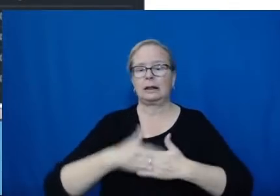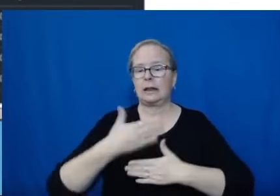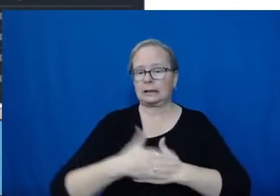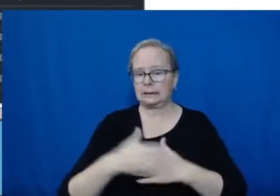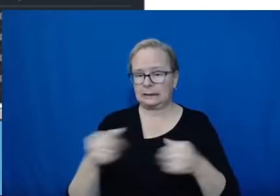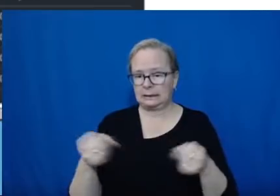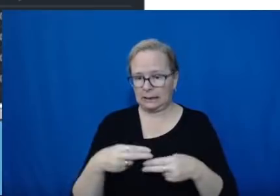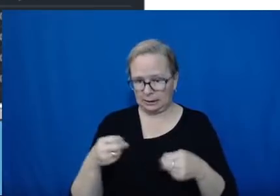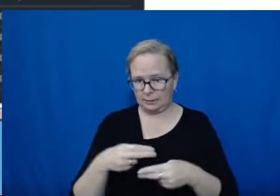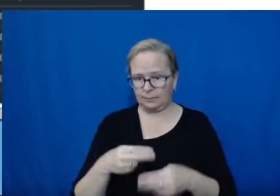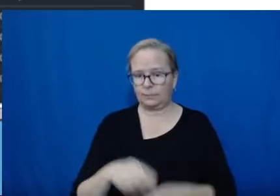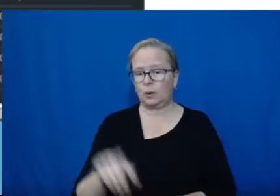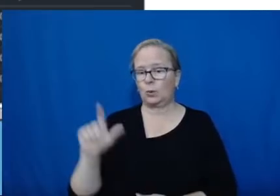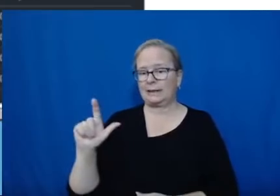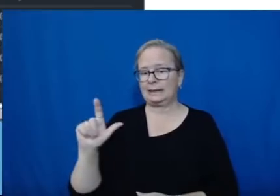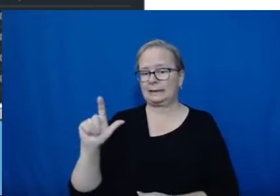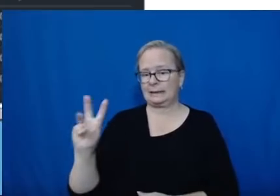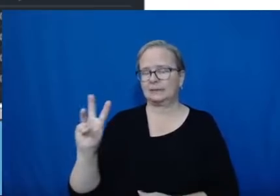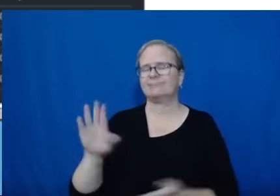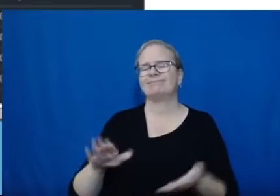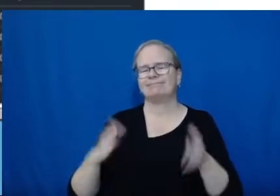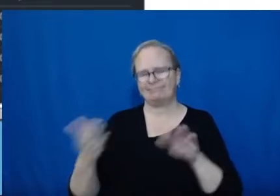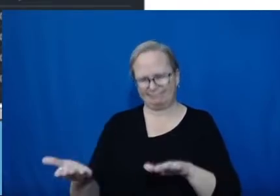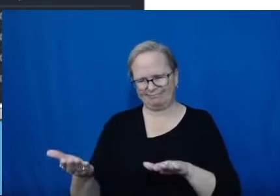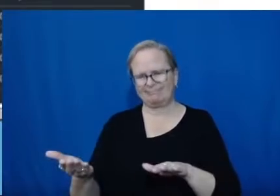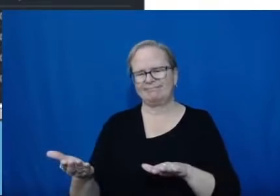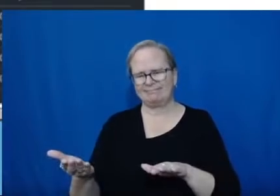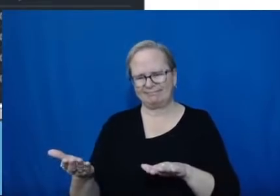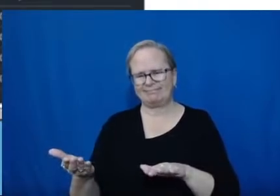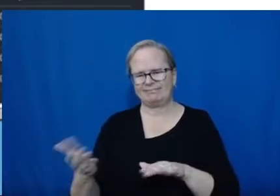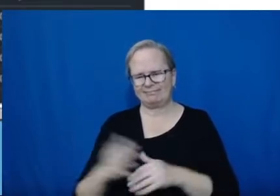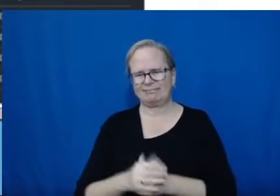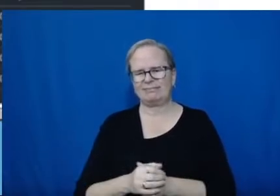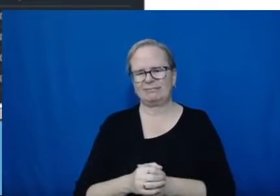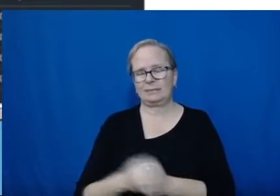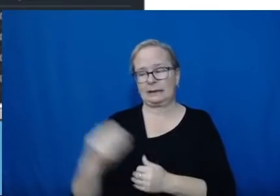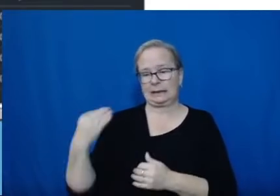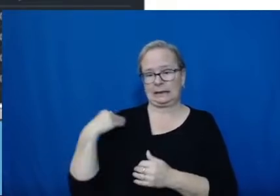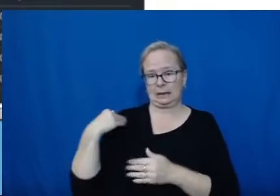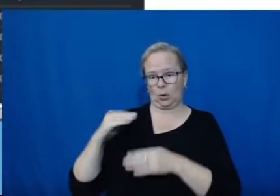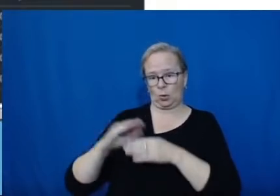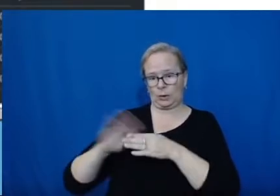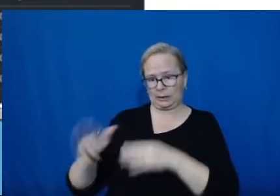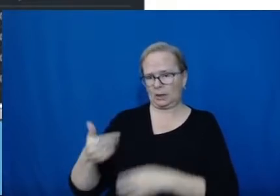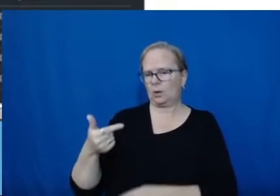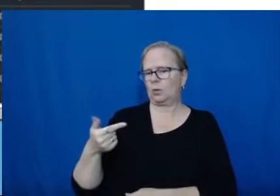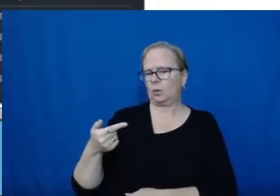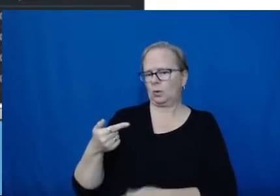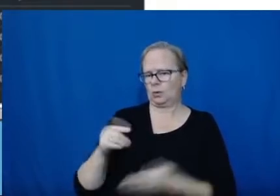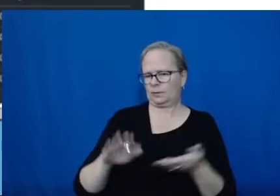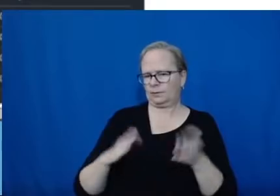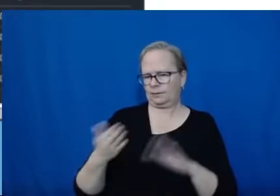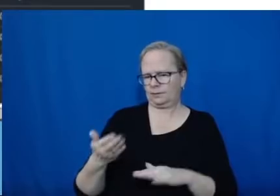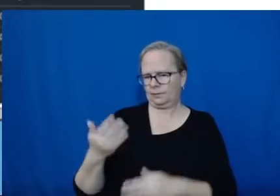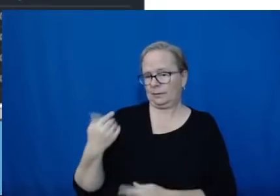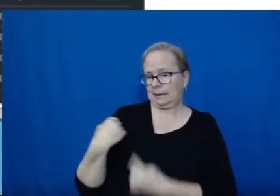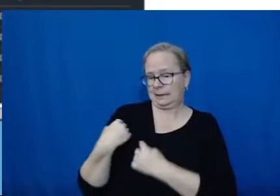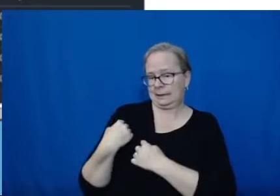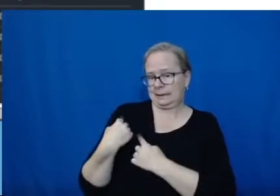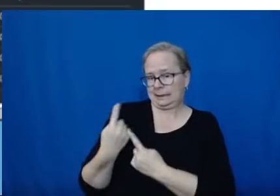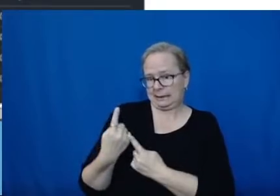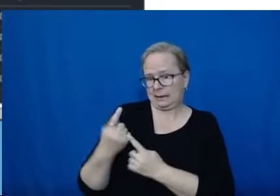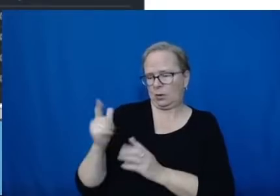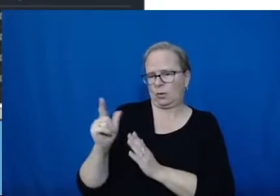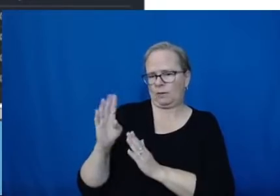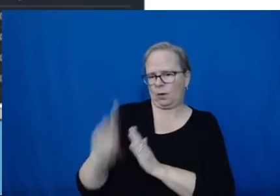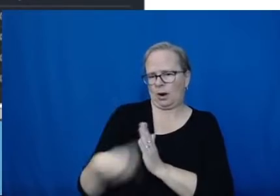26 deaths. Remember, there are only 21 that were announced over the weekend. So 26 announced in a 24-hour